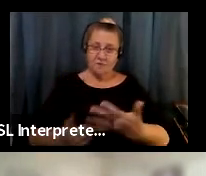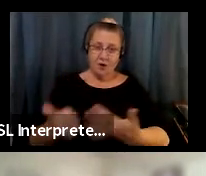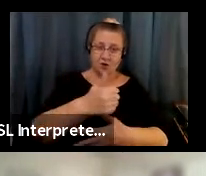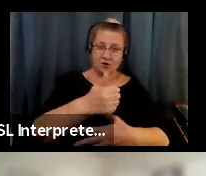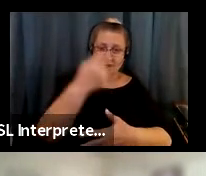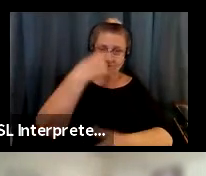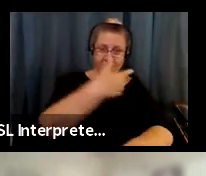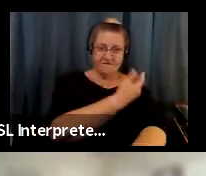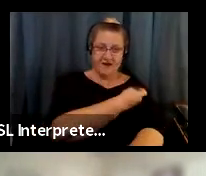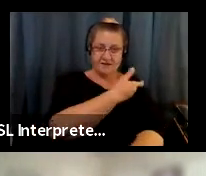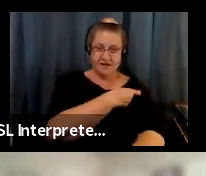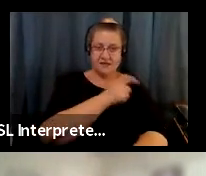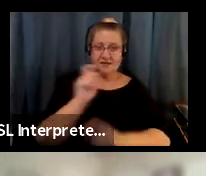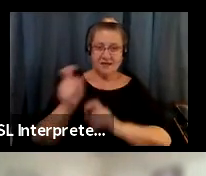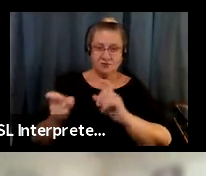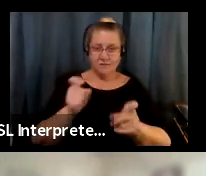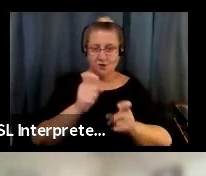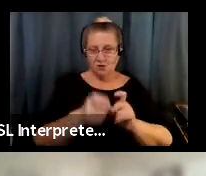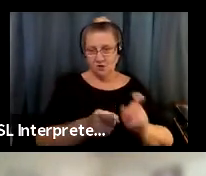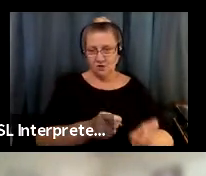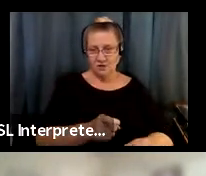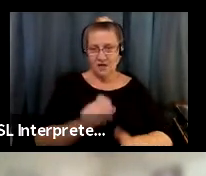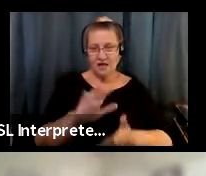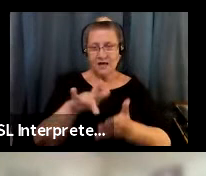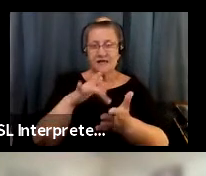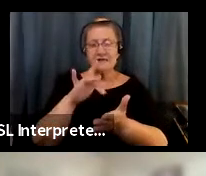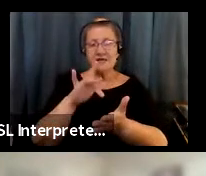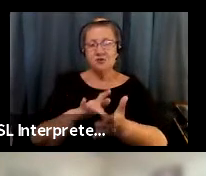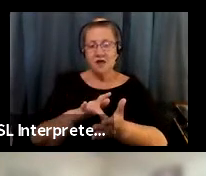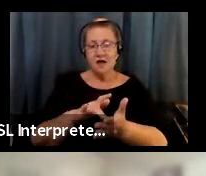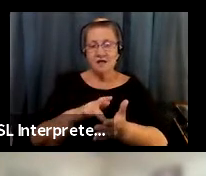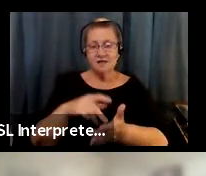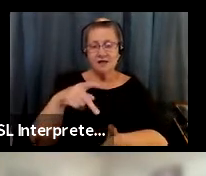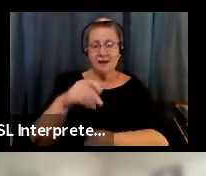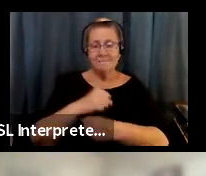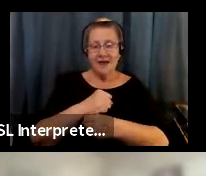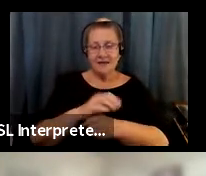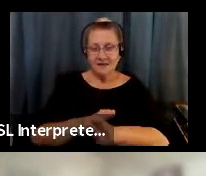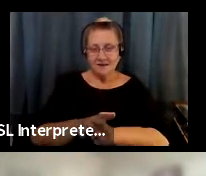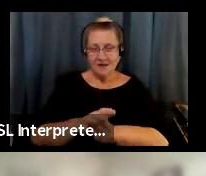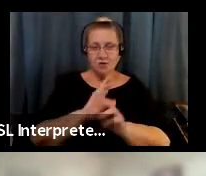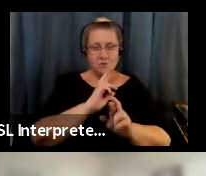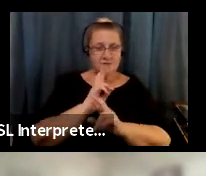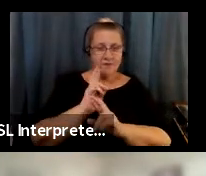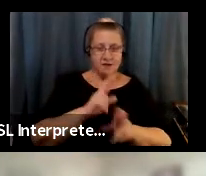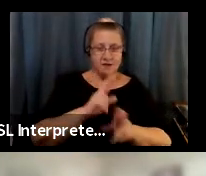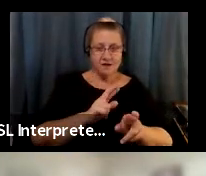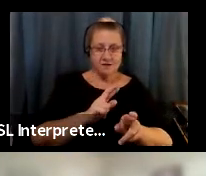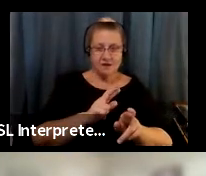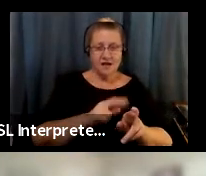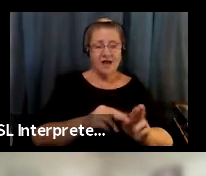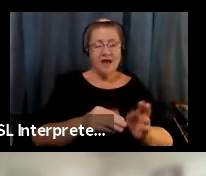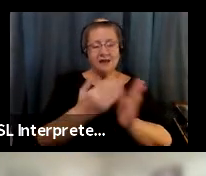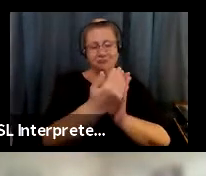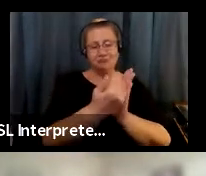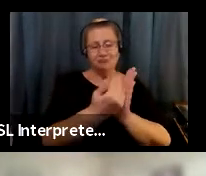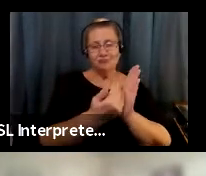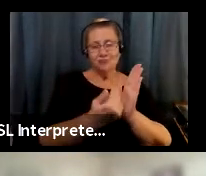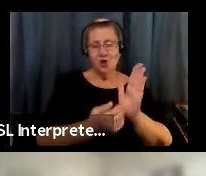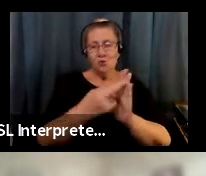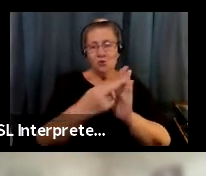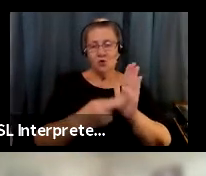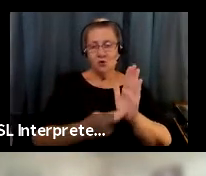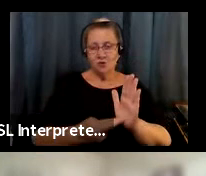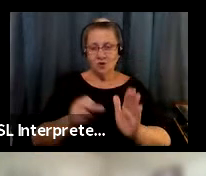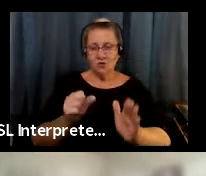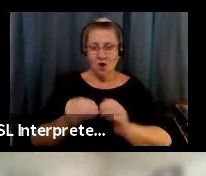vaccine distribution and then centralized pandemic responses and guidelines to ensure that counties addressed the needs of